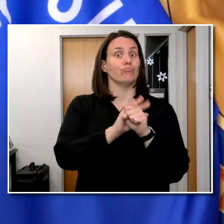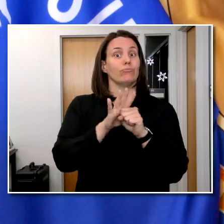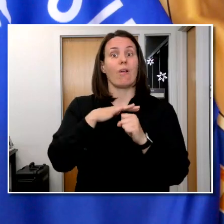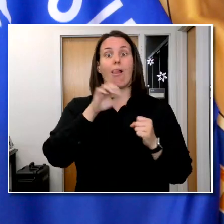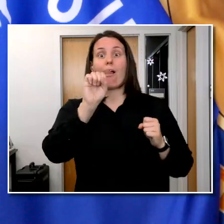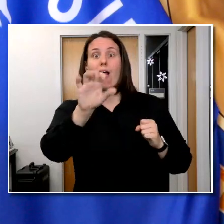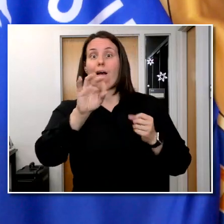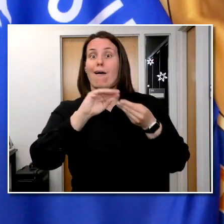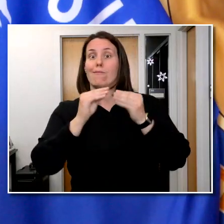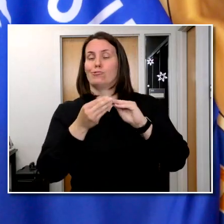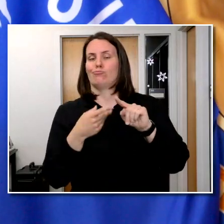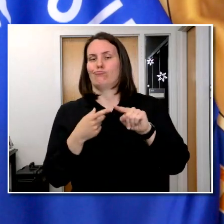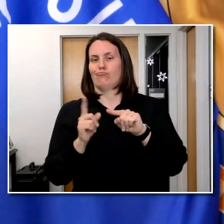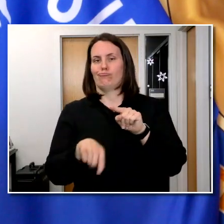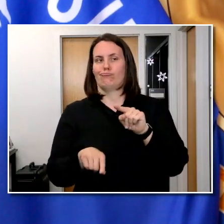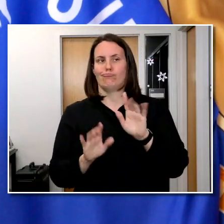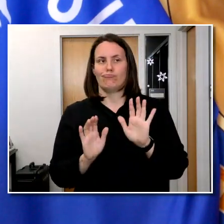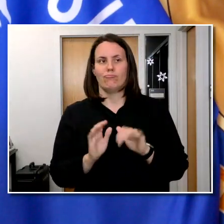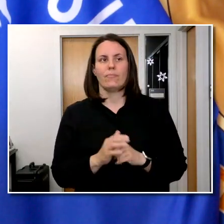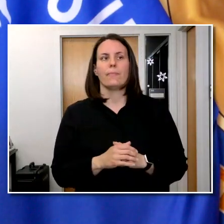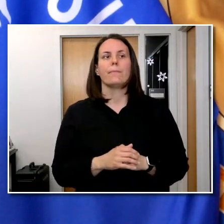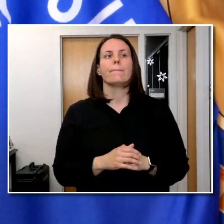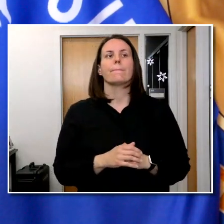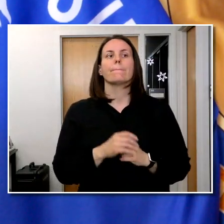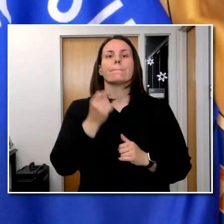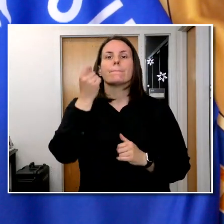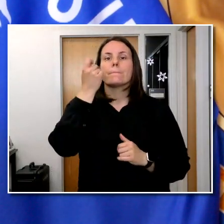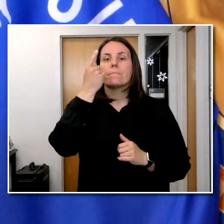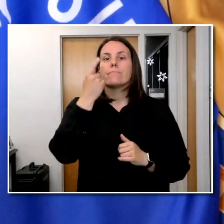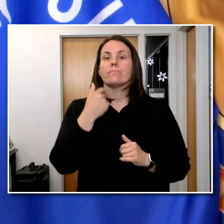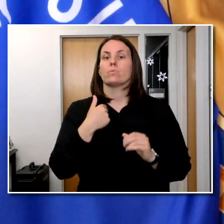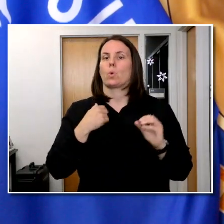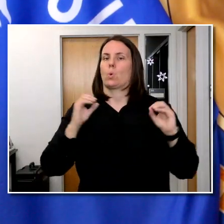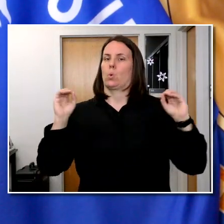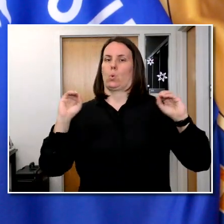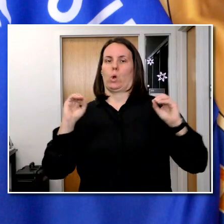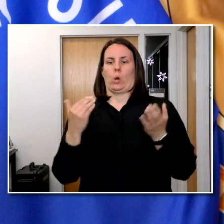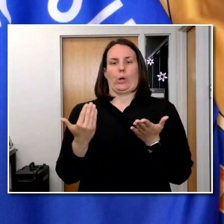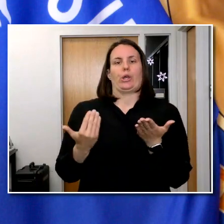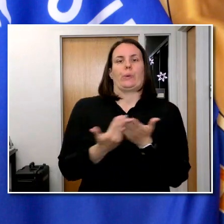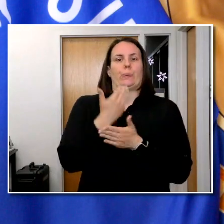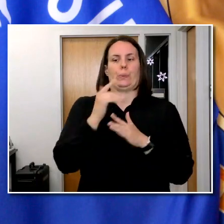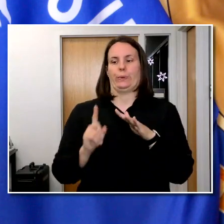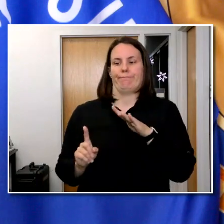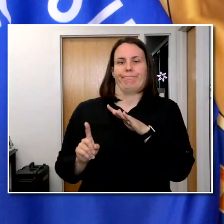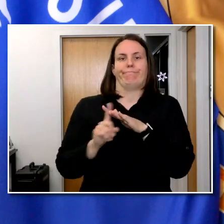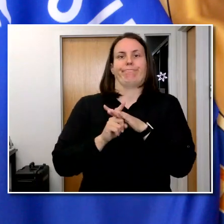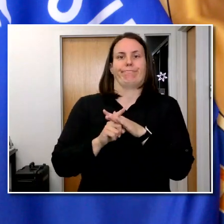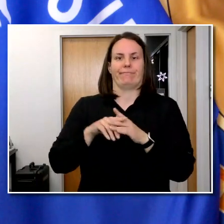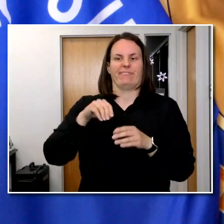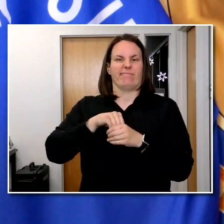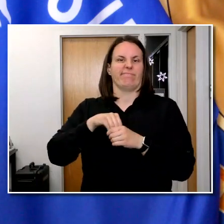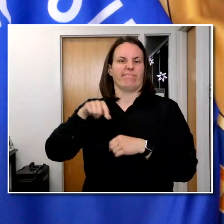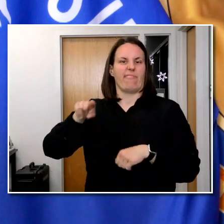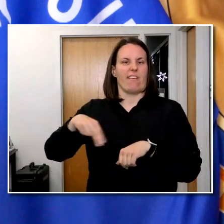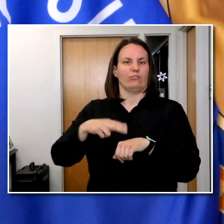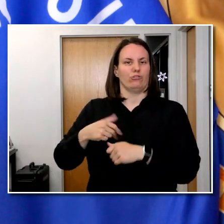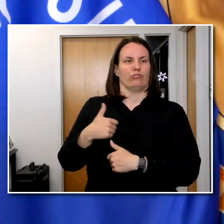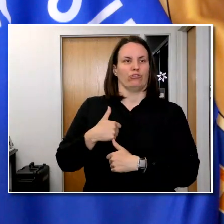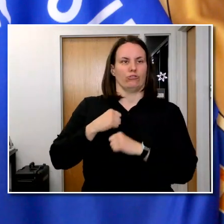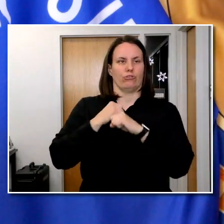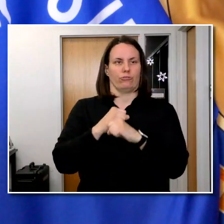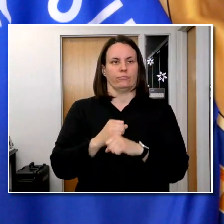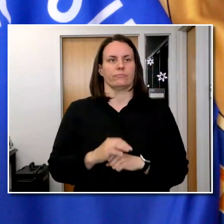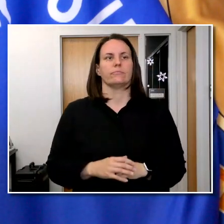any new cases of COVID-19 among Guard members. We did have one positive case of a family member of a